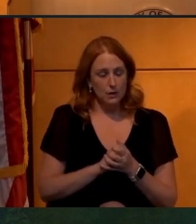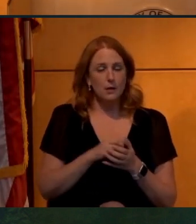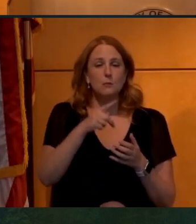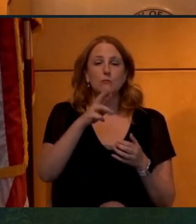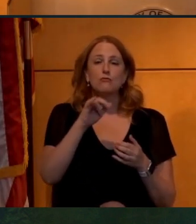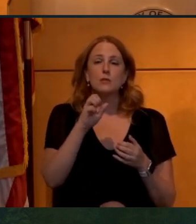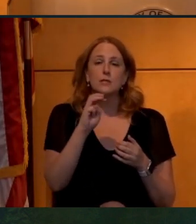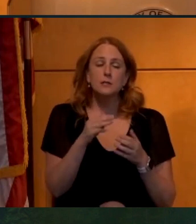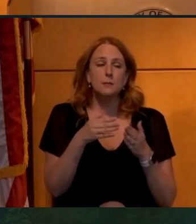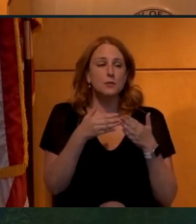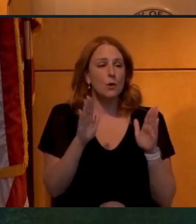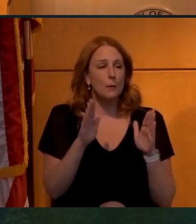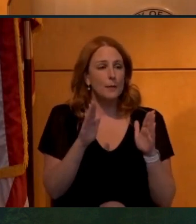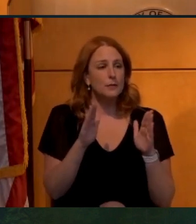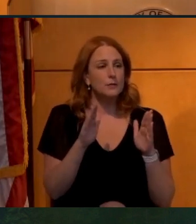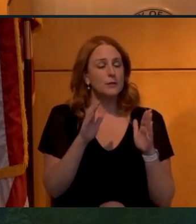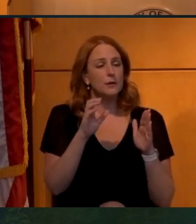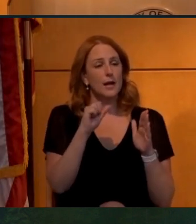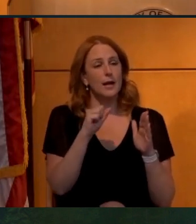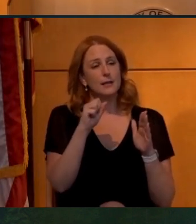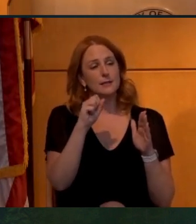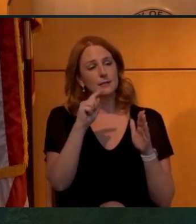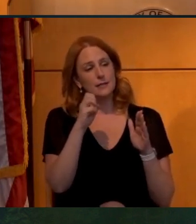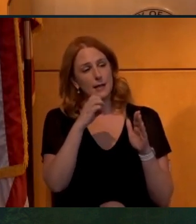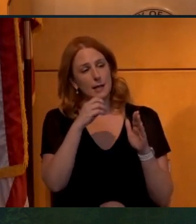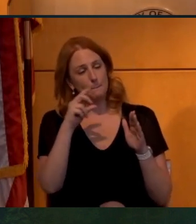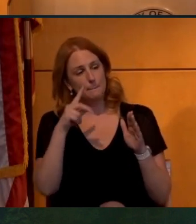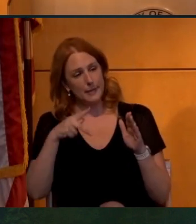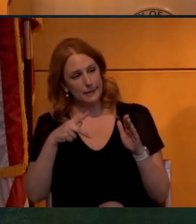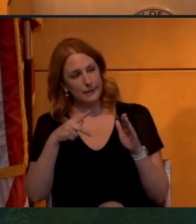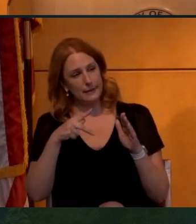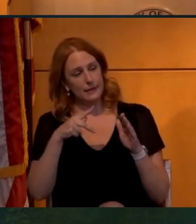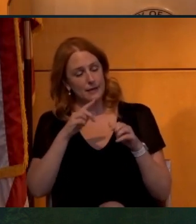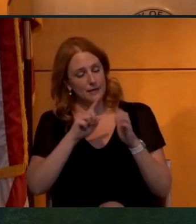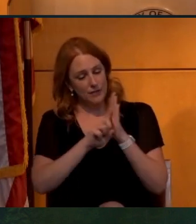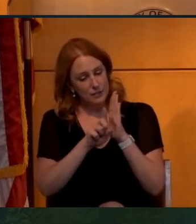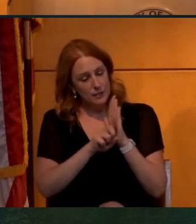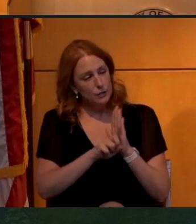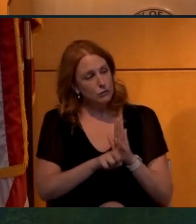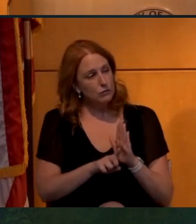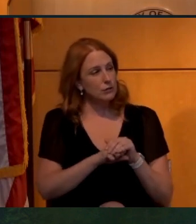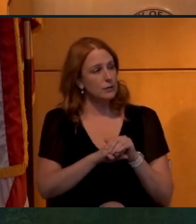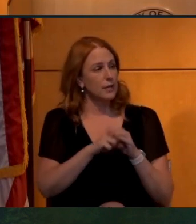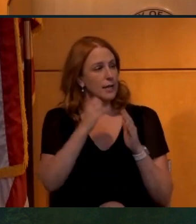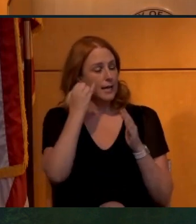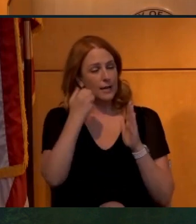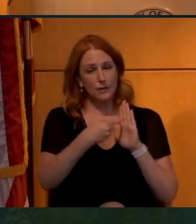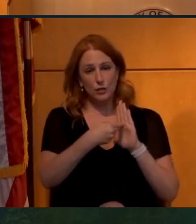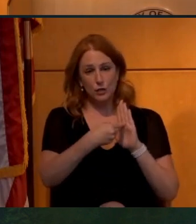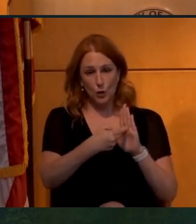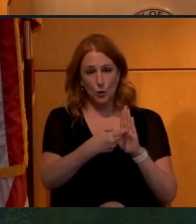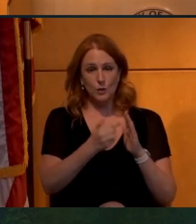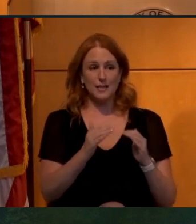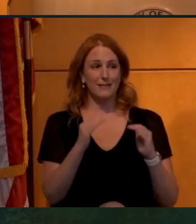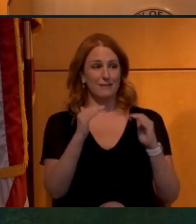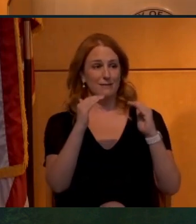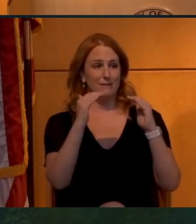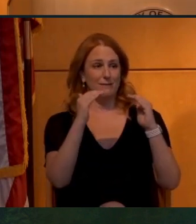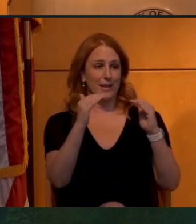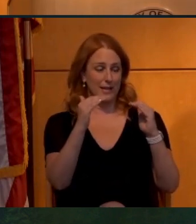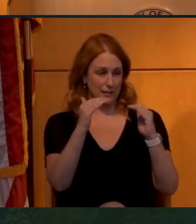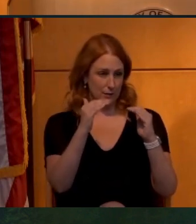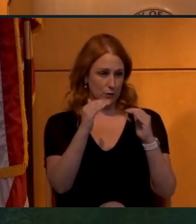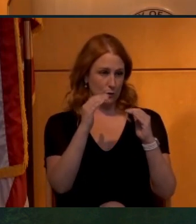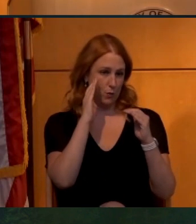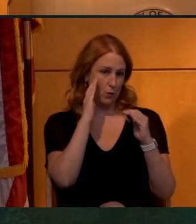to ESDMD or STMD type investigations if they are shown to also advance or enable the